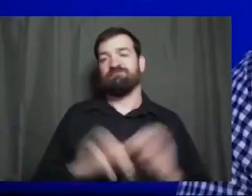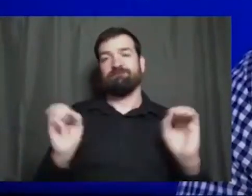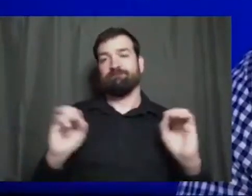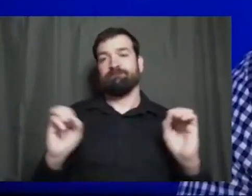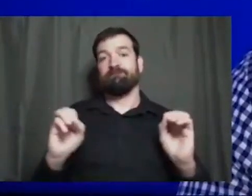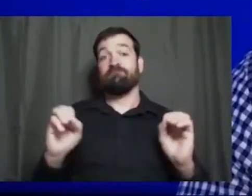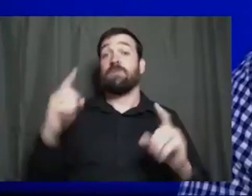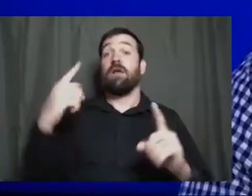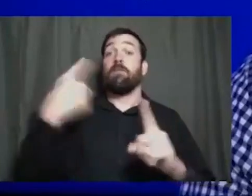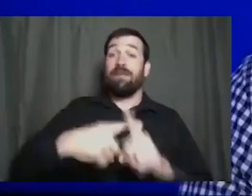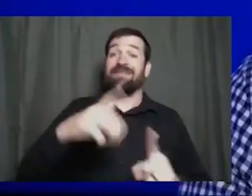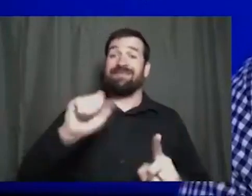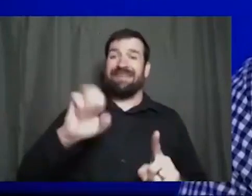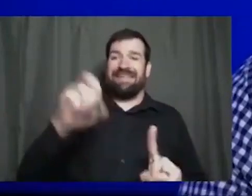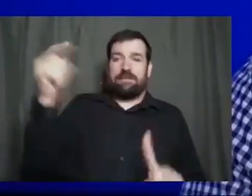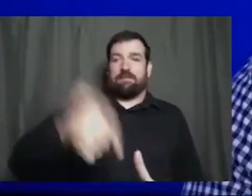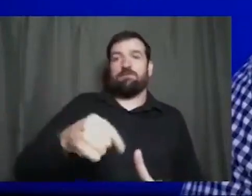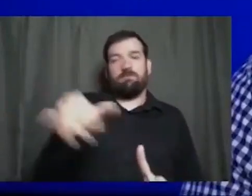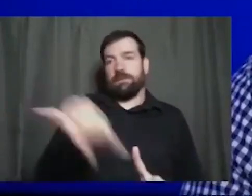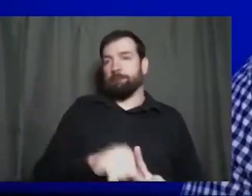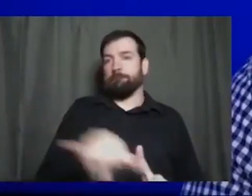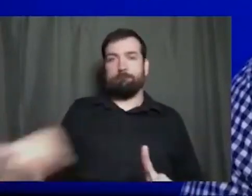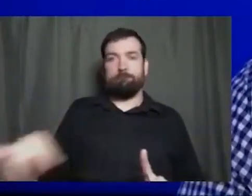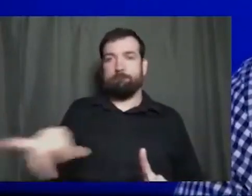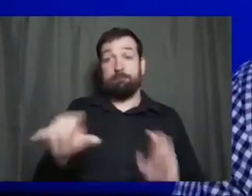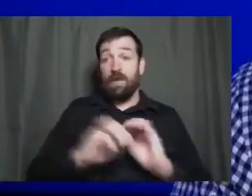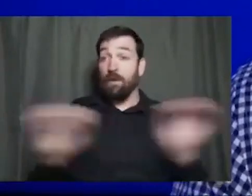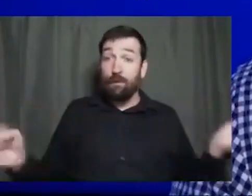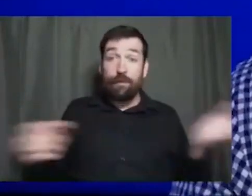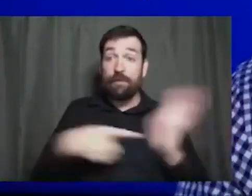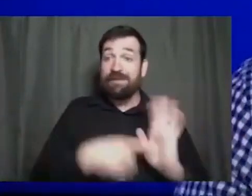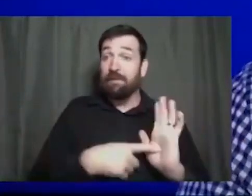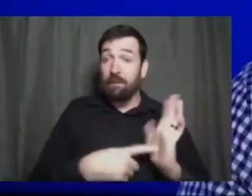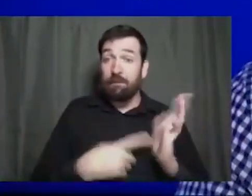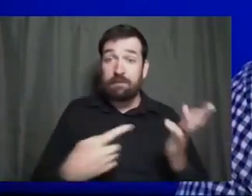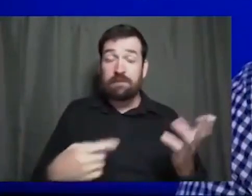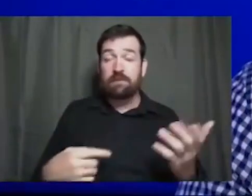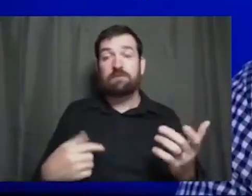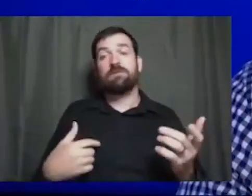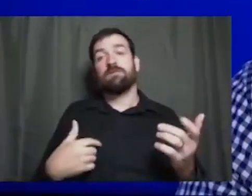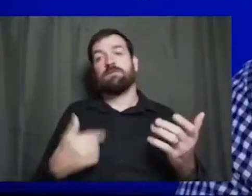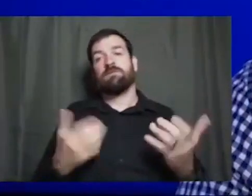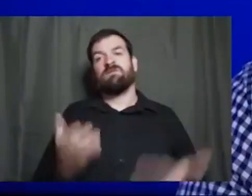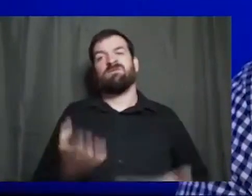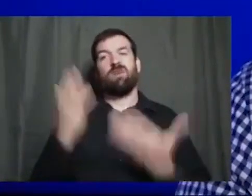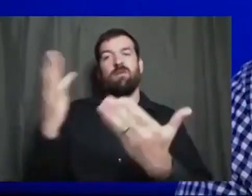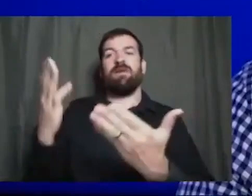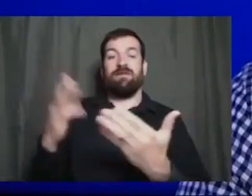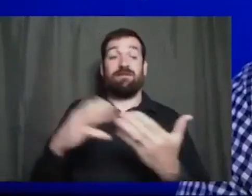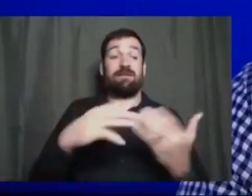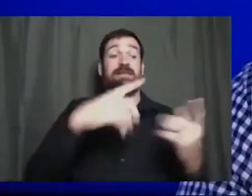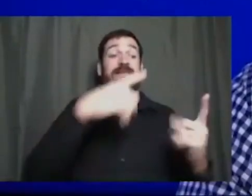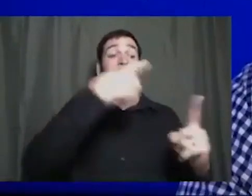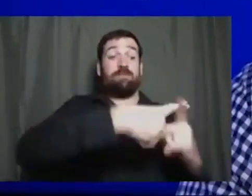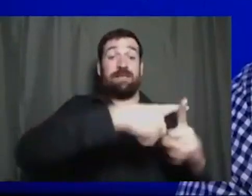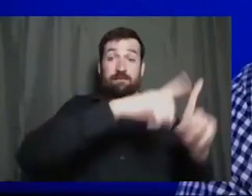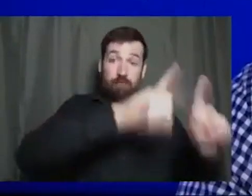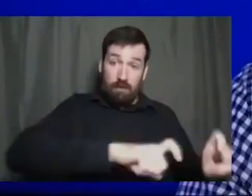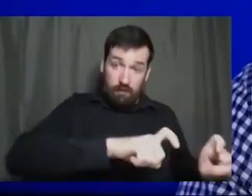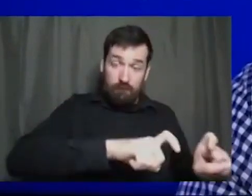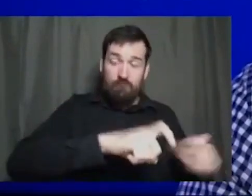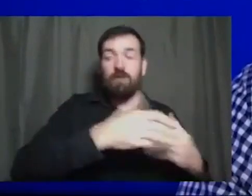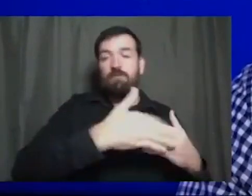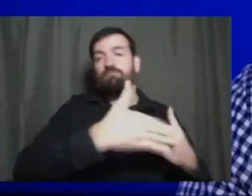is a positive test, and when you don't have symptoms to go off of, we still recommend that 10 days after that positive test that you isolate.